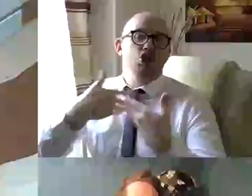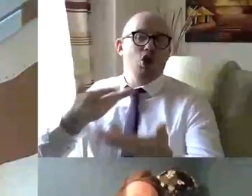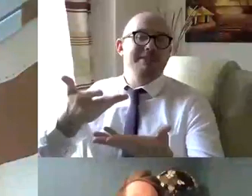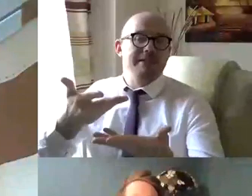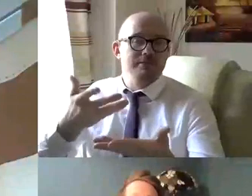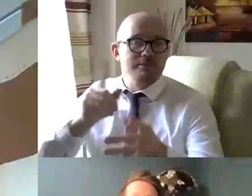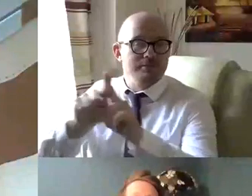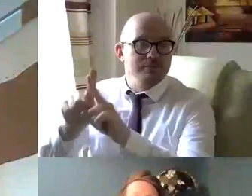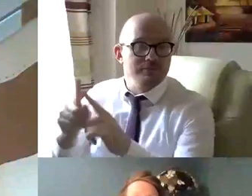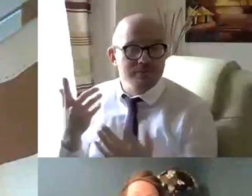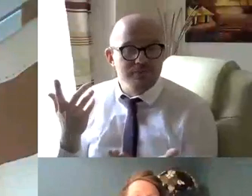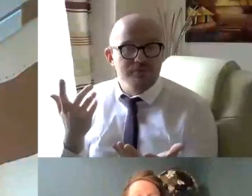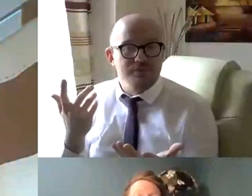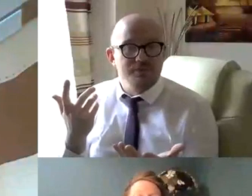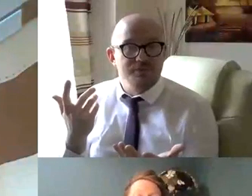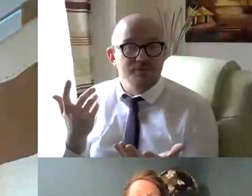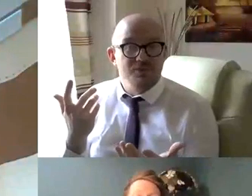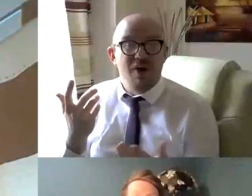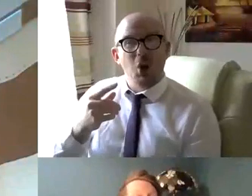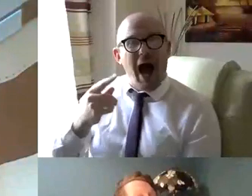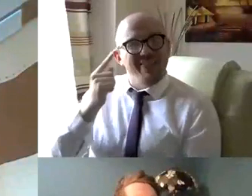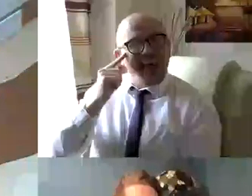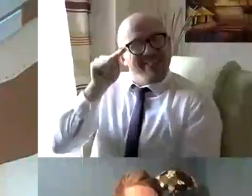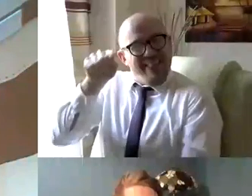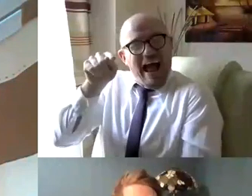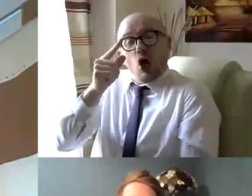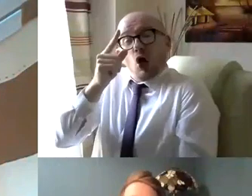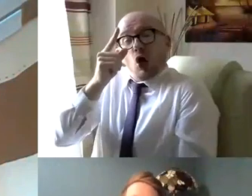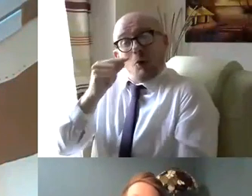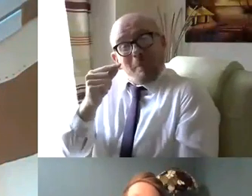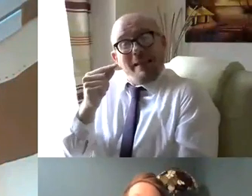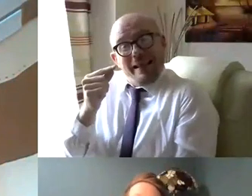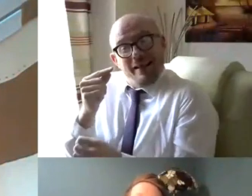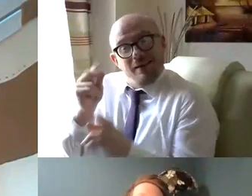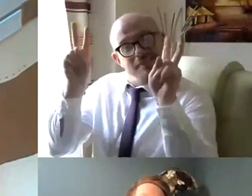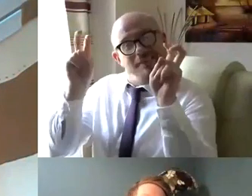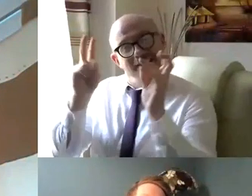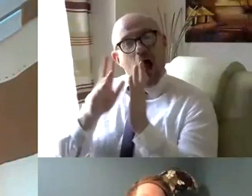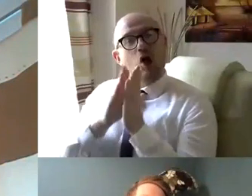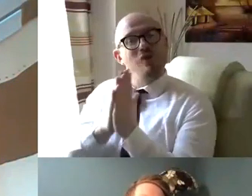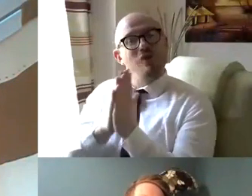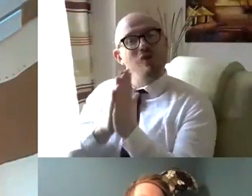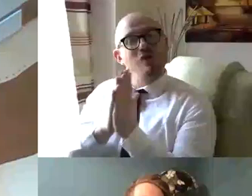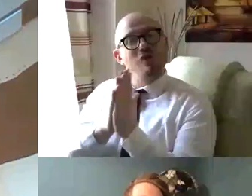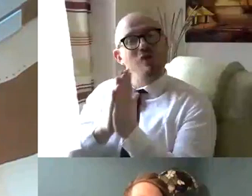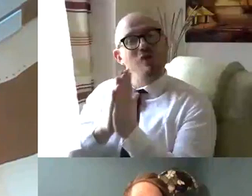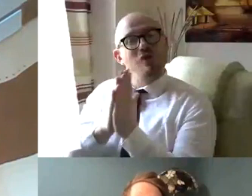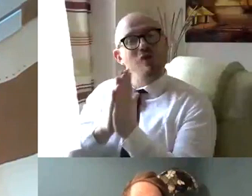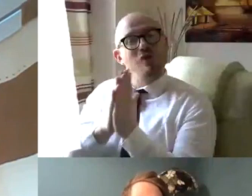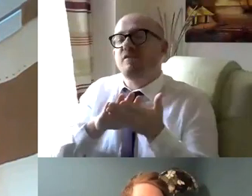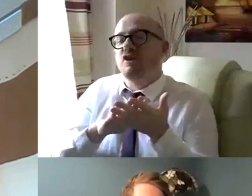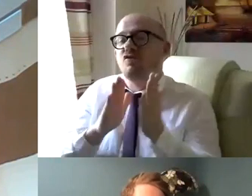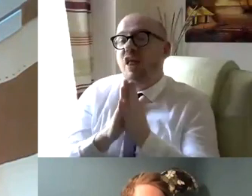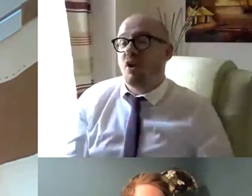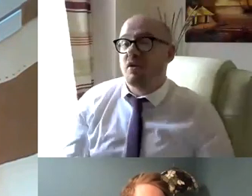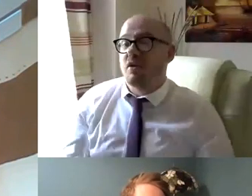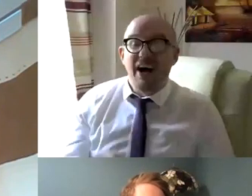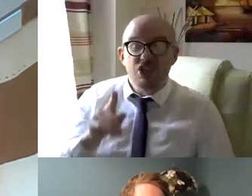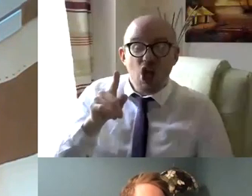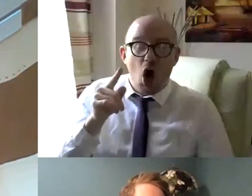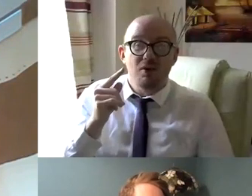sermons, for example. So there is communication support services provided in church. So we could argue that even